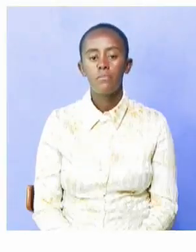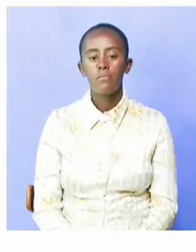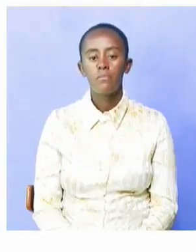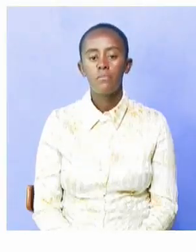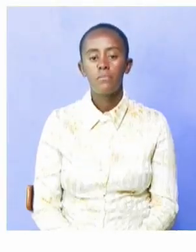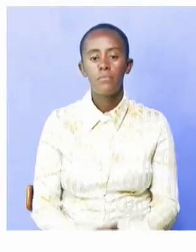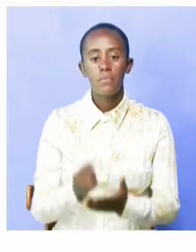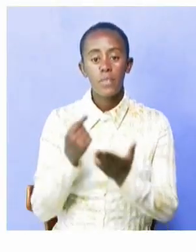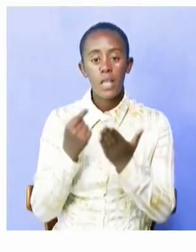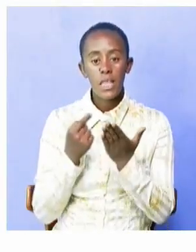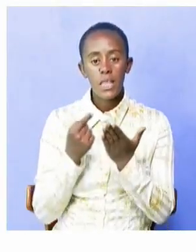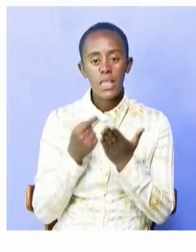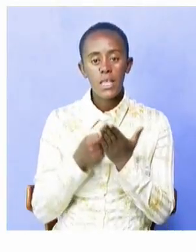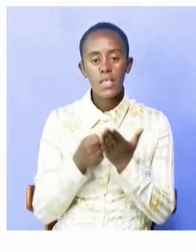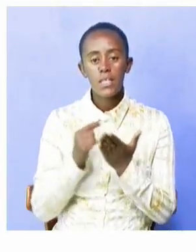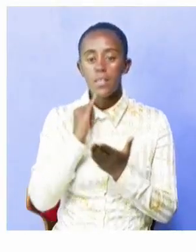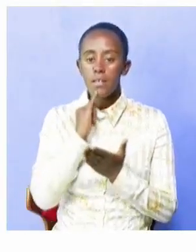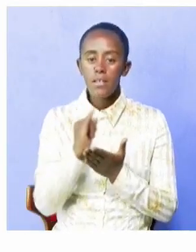this is